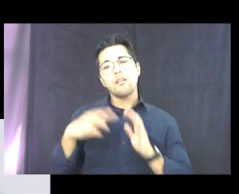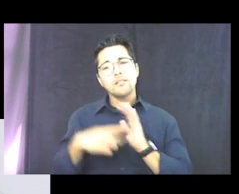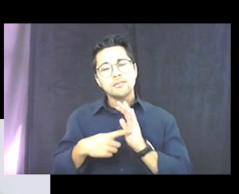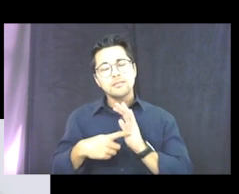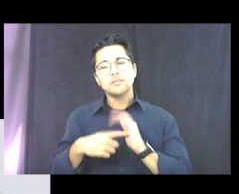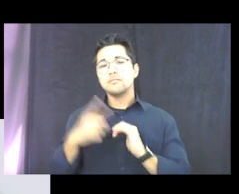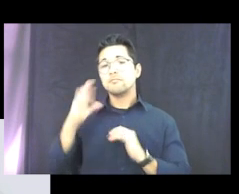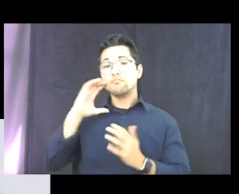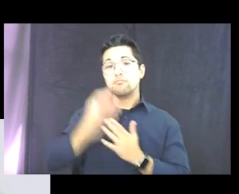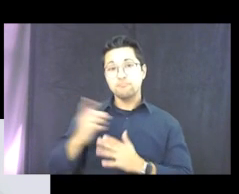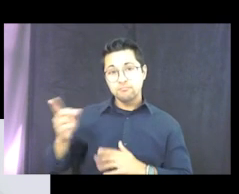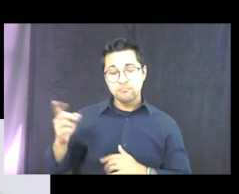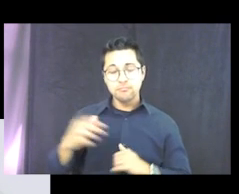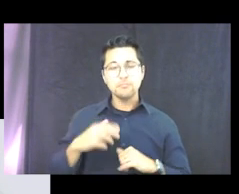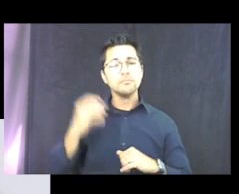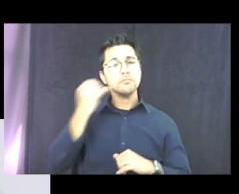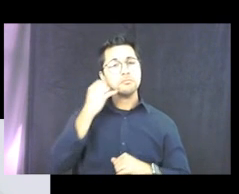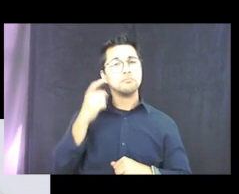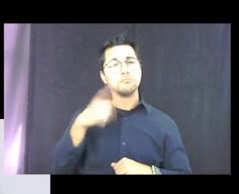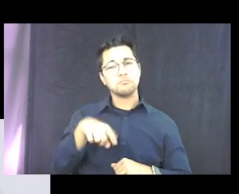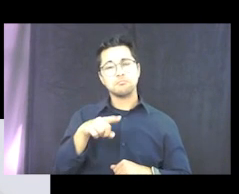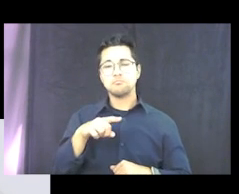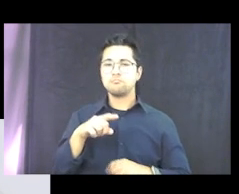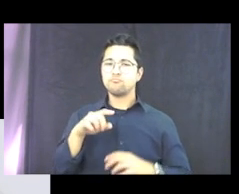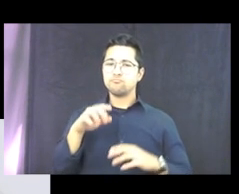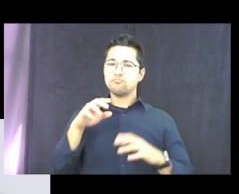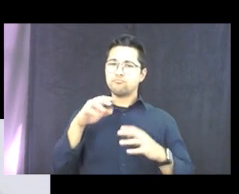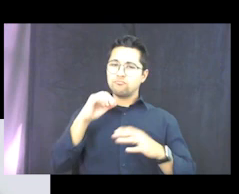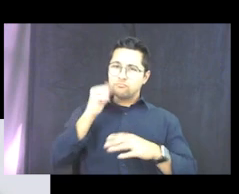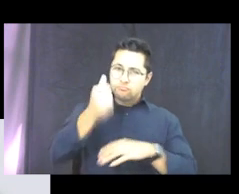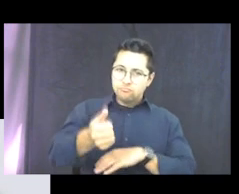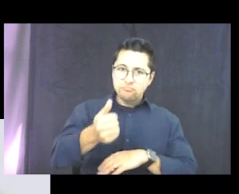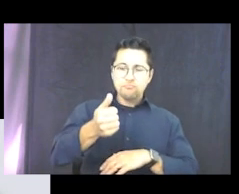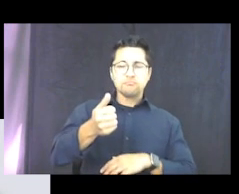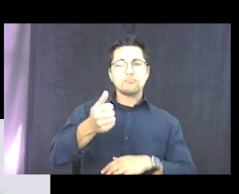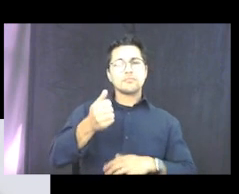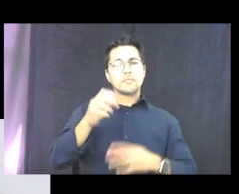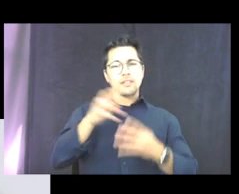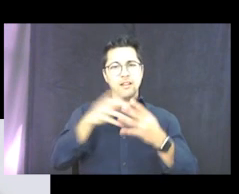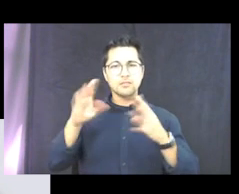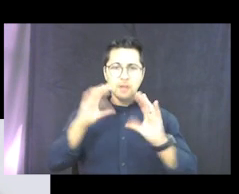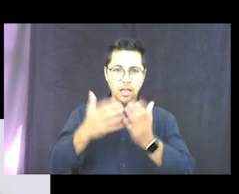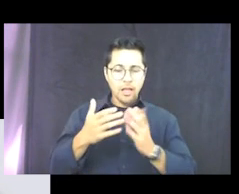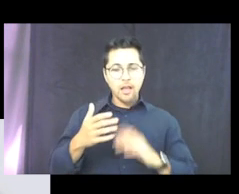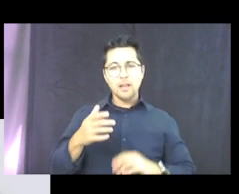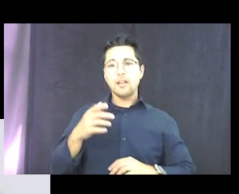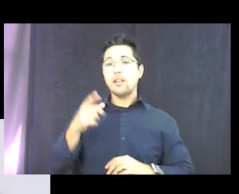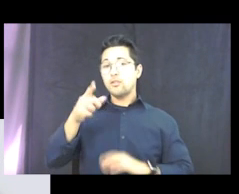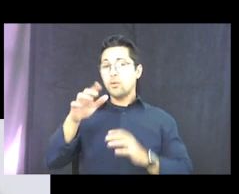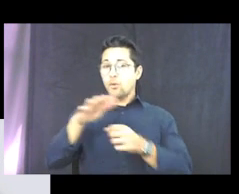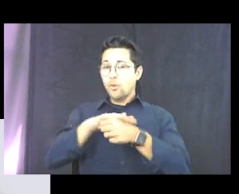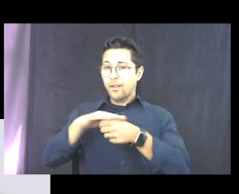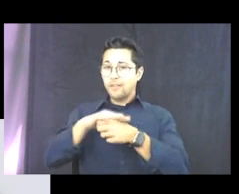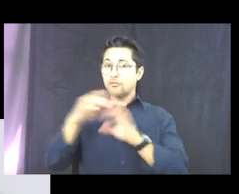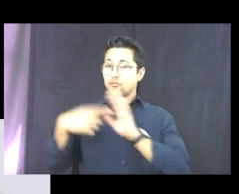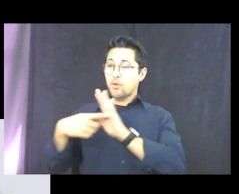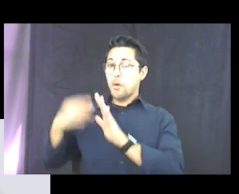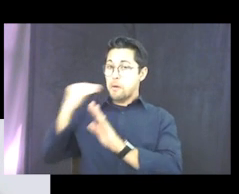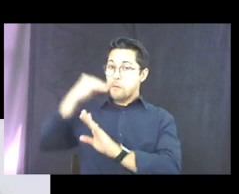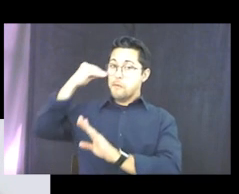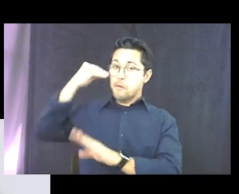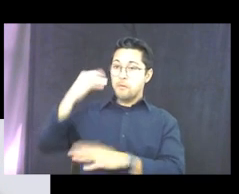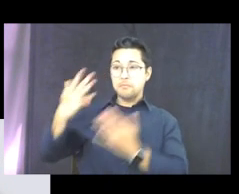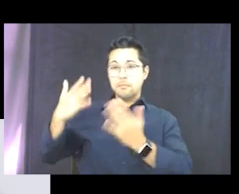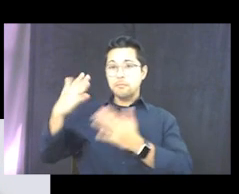the photo, if you are in a scheduled class or meeting and your location is showing as home, so say you're